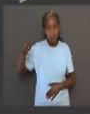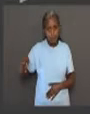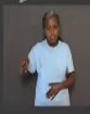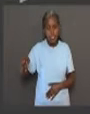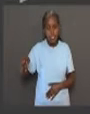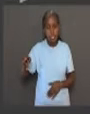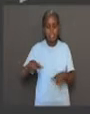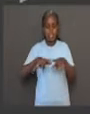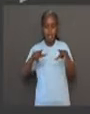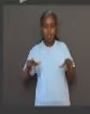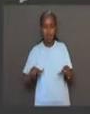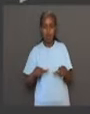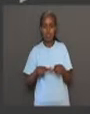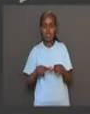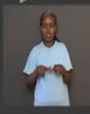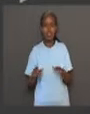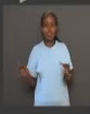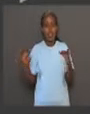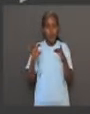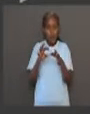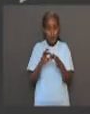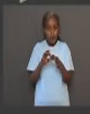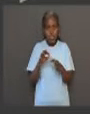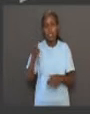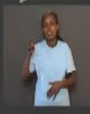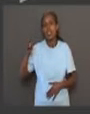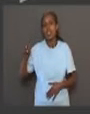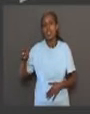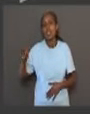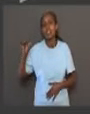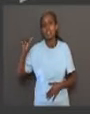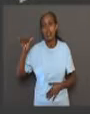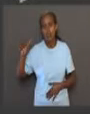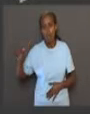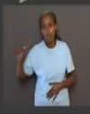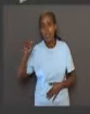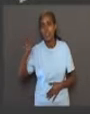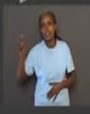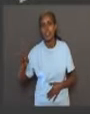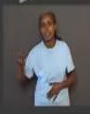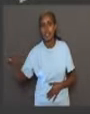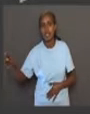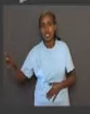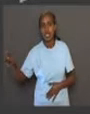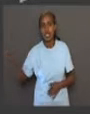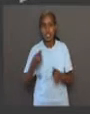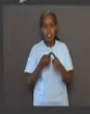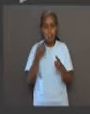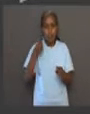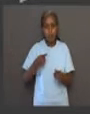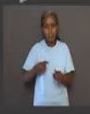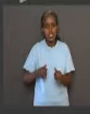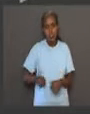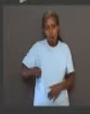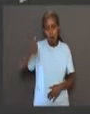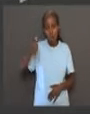is located at coordinates x, y, z from the origin